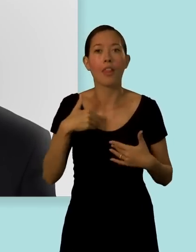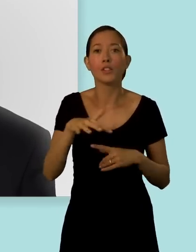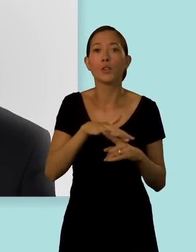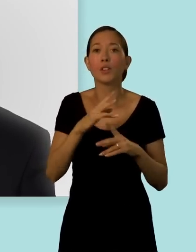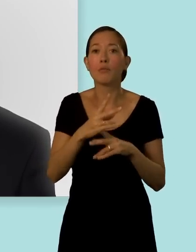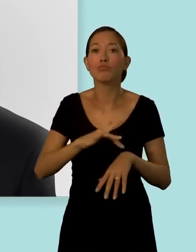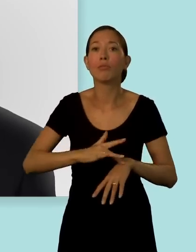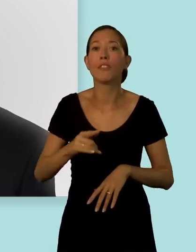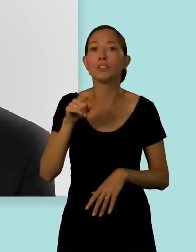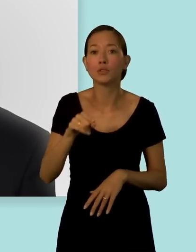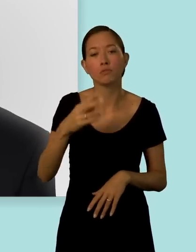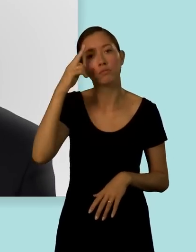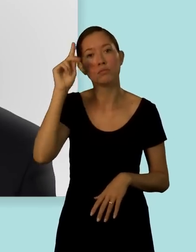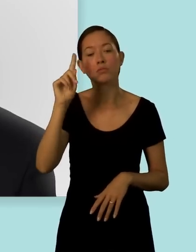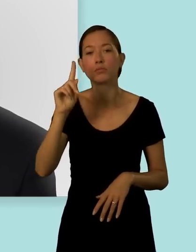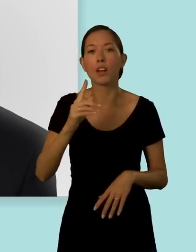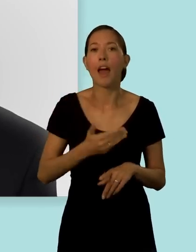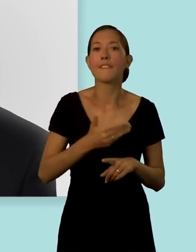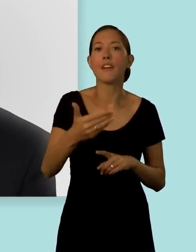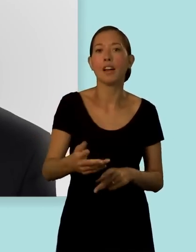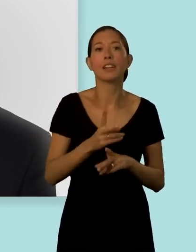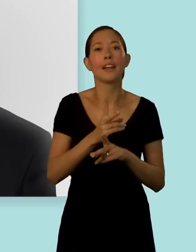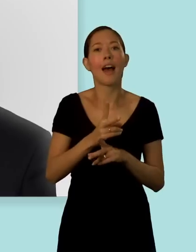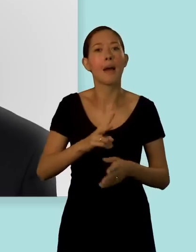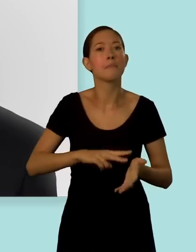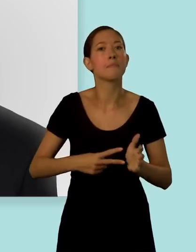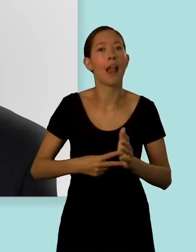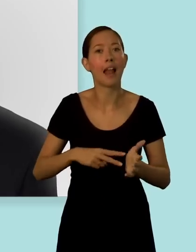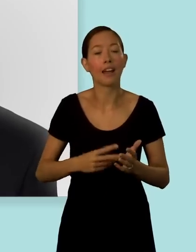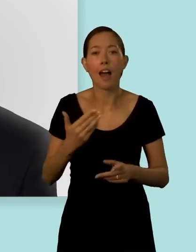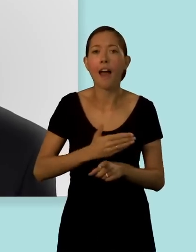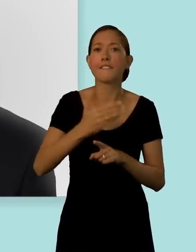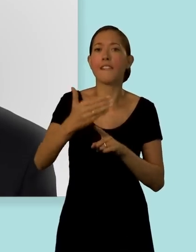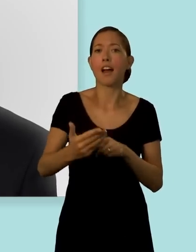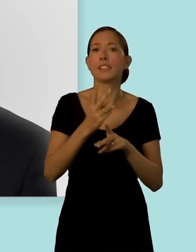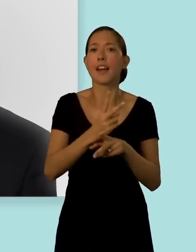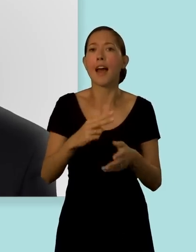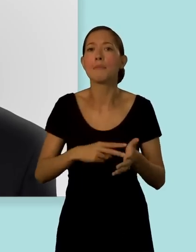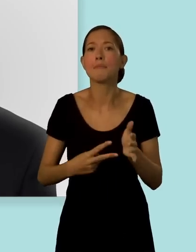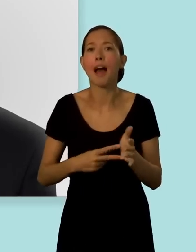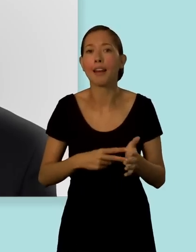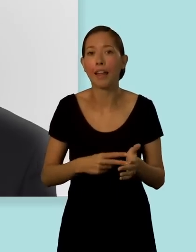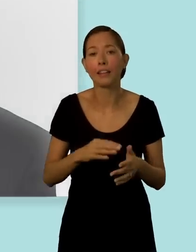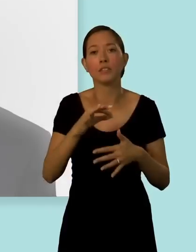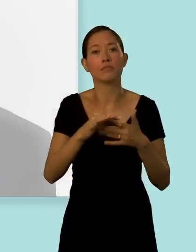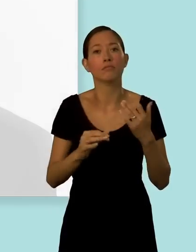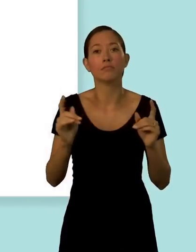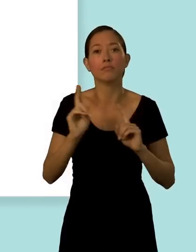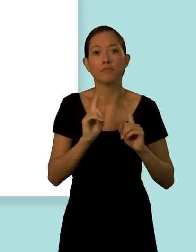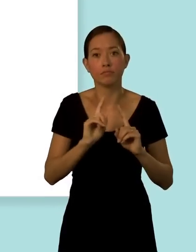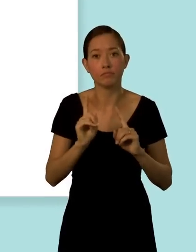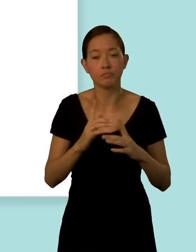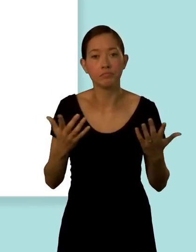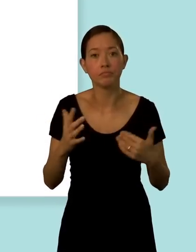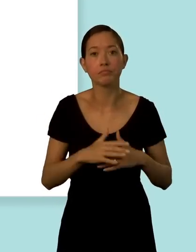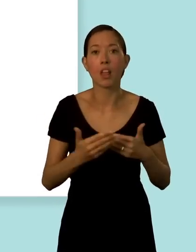care professionals is called advanced care planning. Advanced care planning includes one or more of the following: